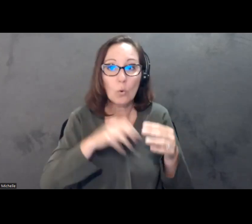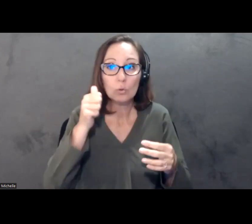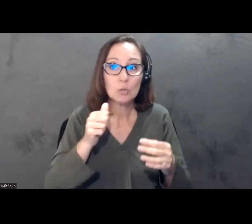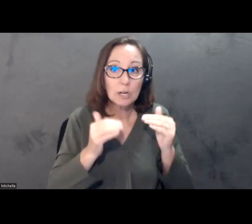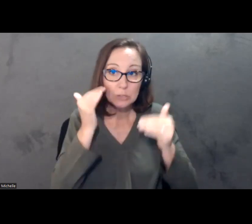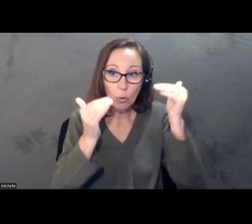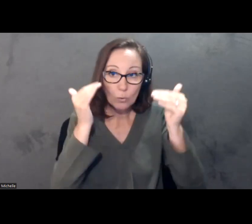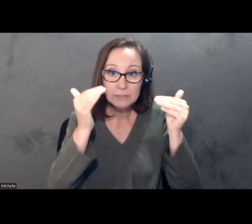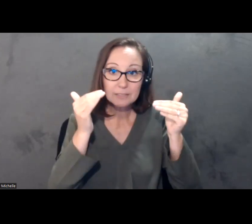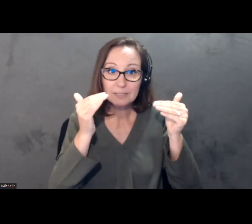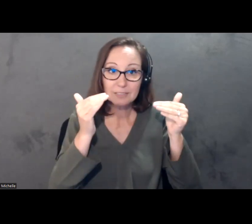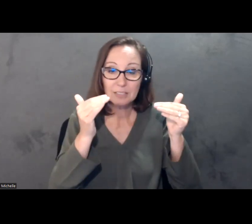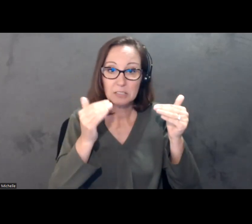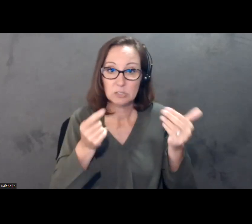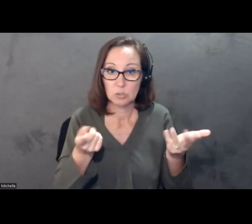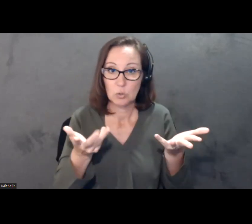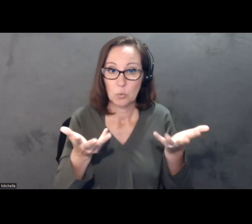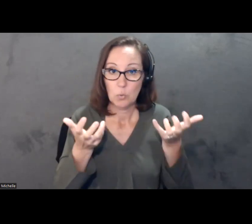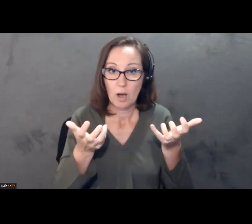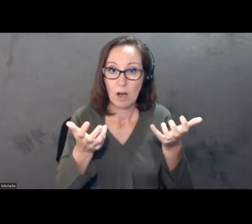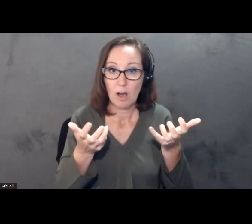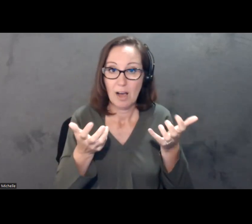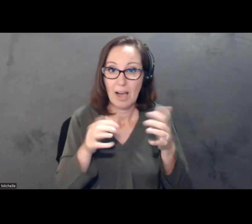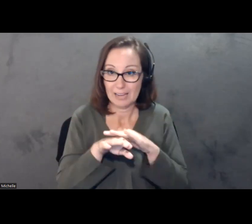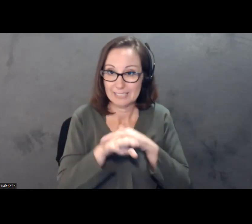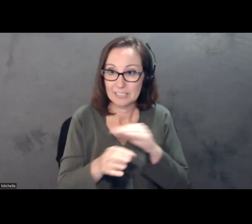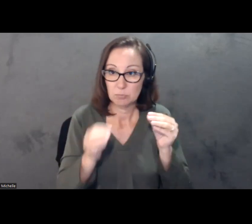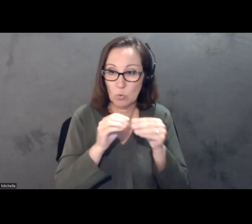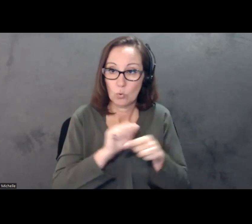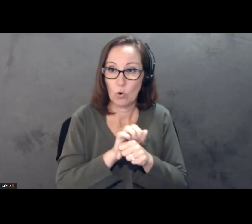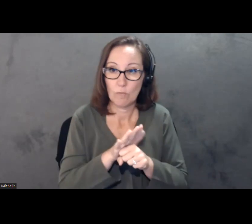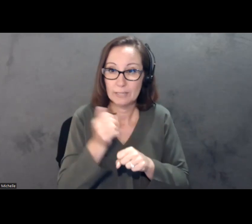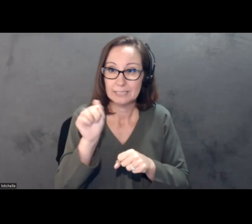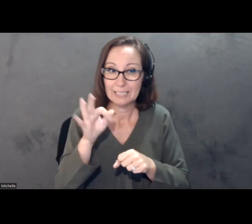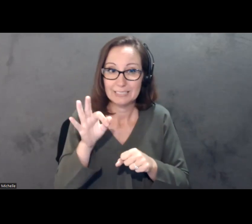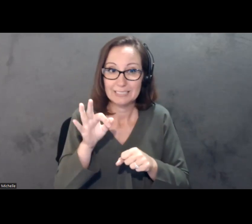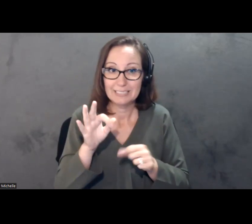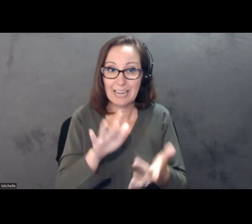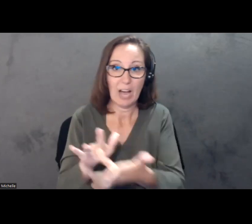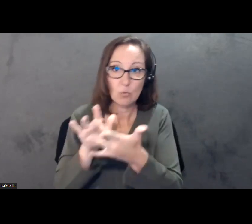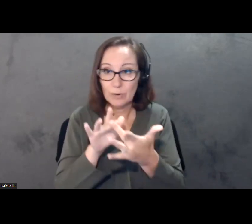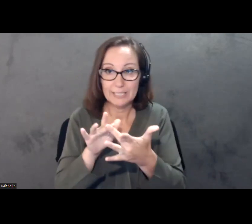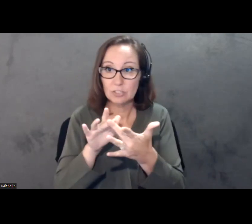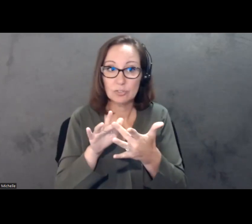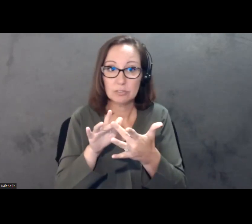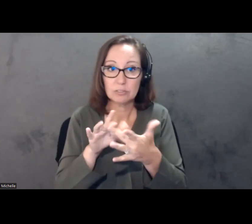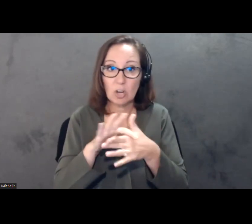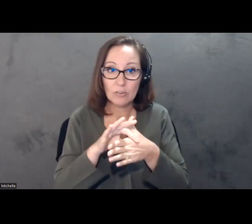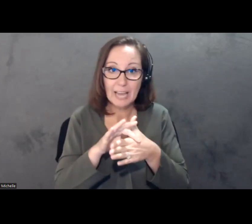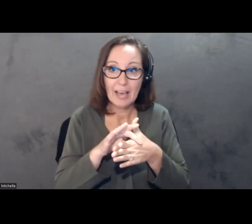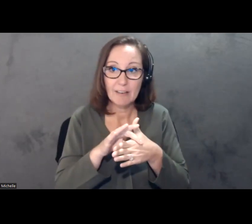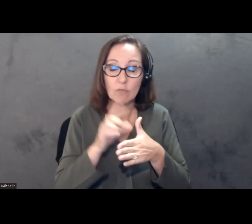like to see and have access to more COVID-19 outreach content geared towards older adults and people with